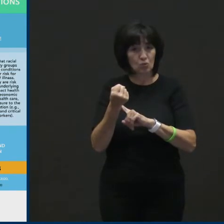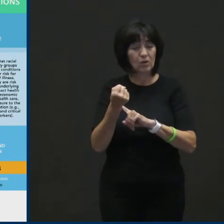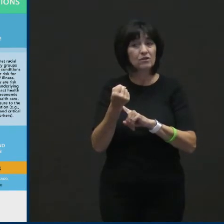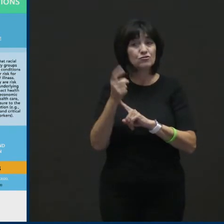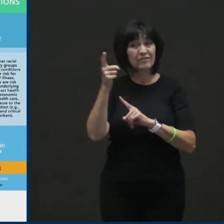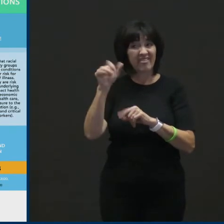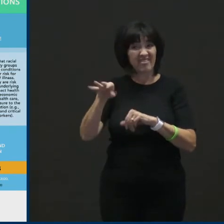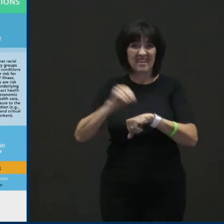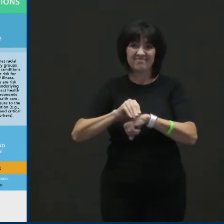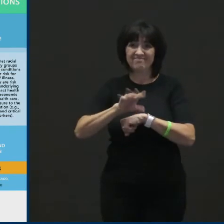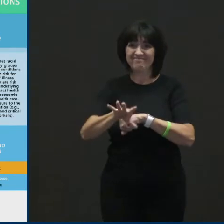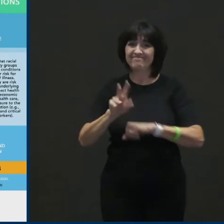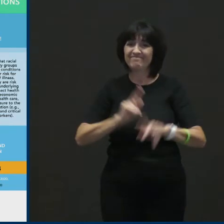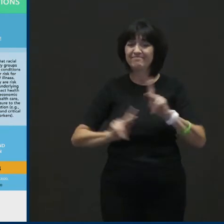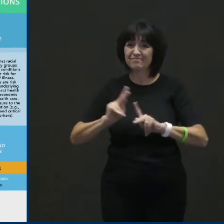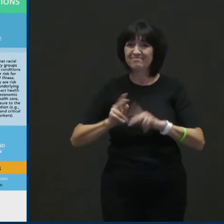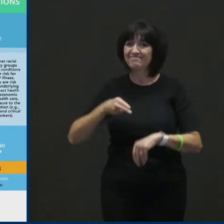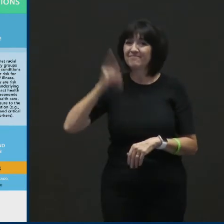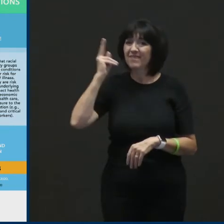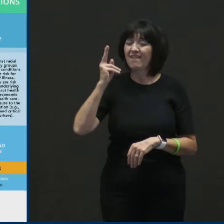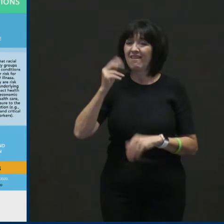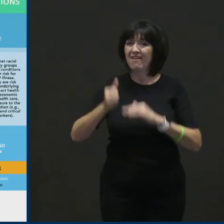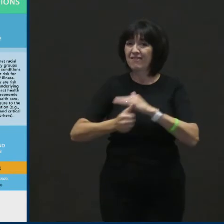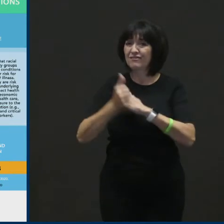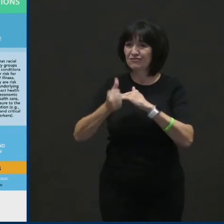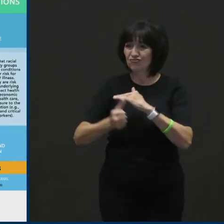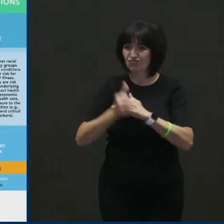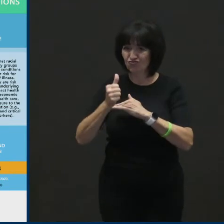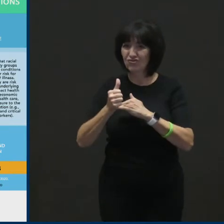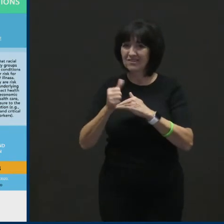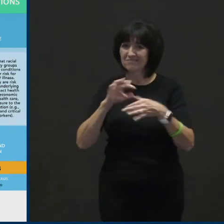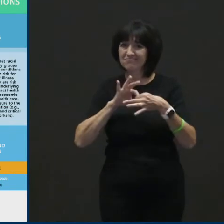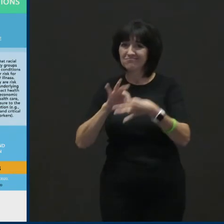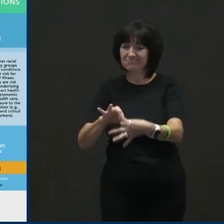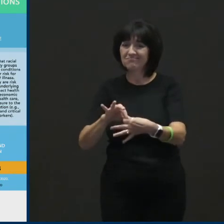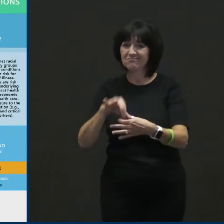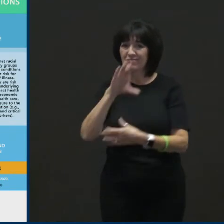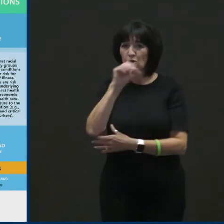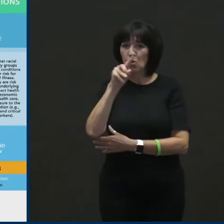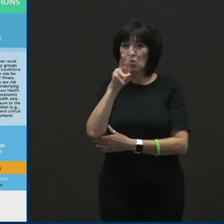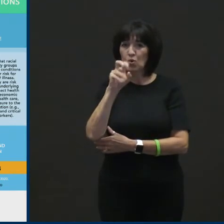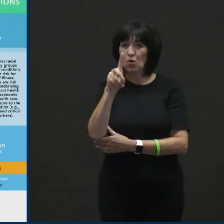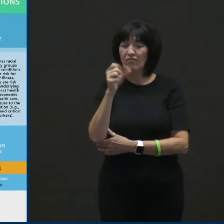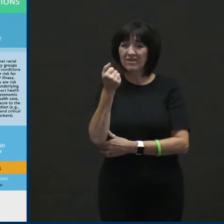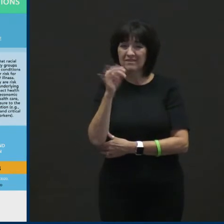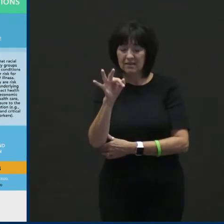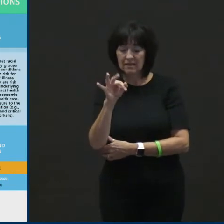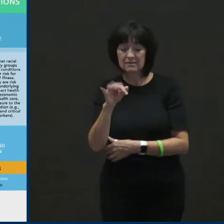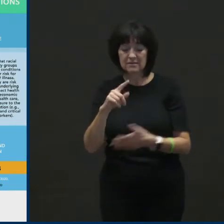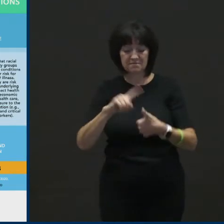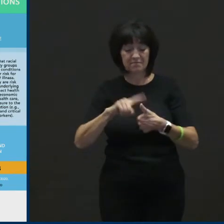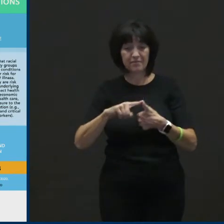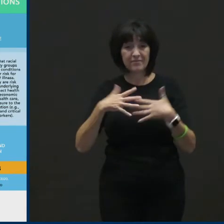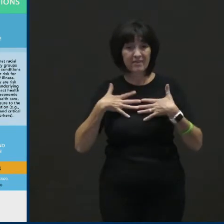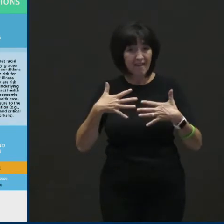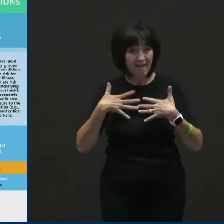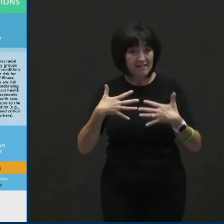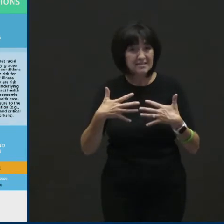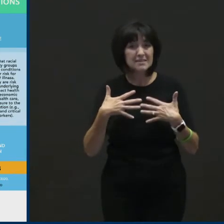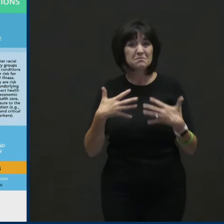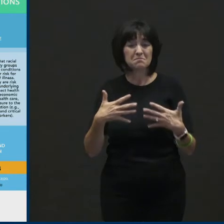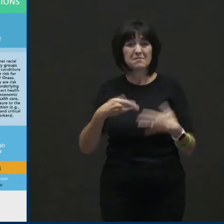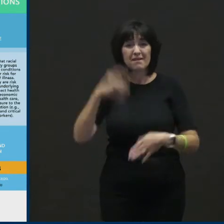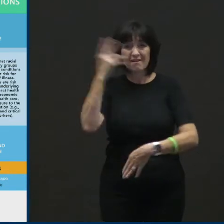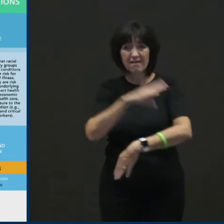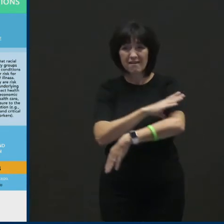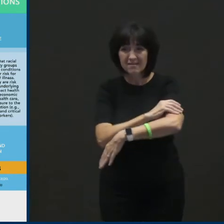for COVID-19. And that includes things like asthma, hypertension, obesity, diabetes, chronic